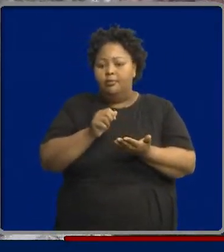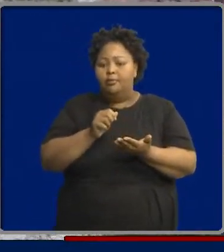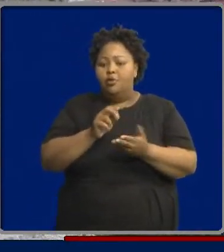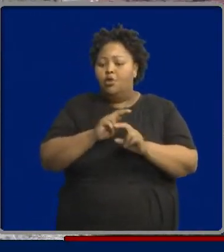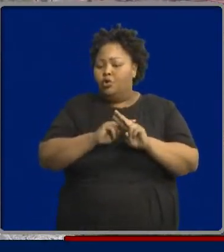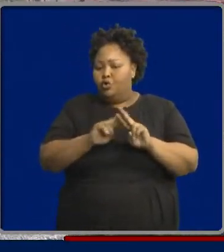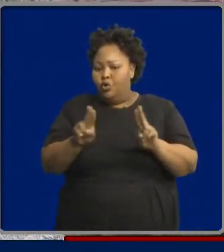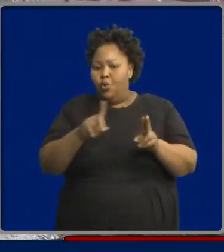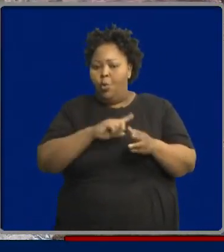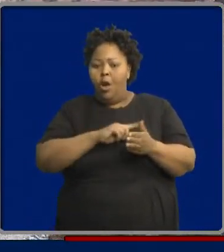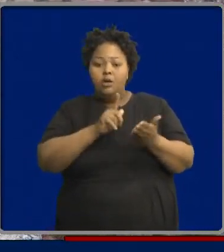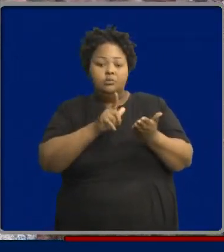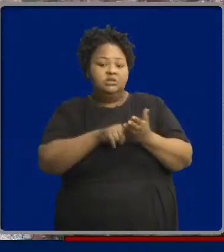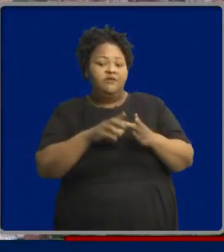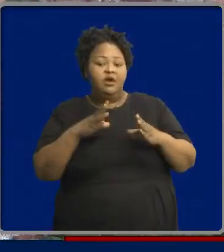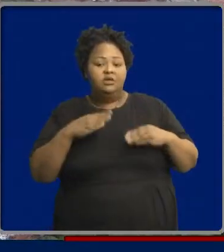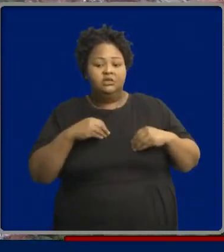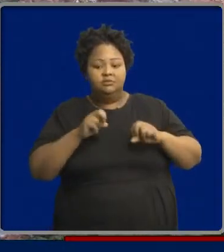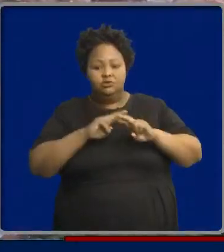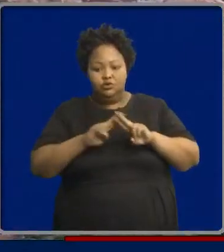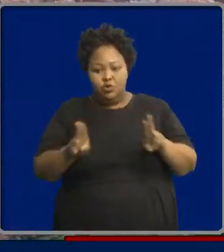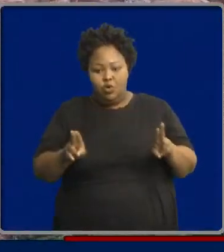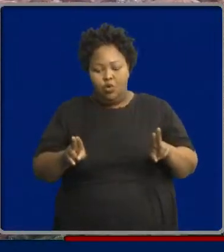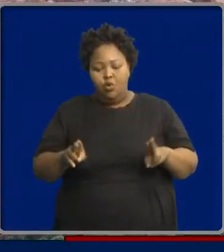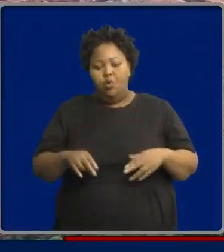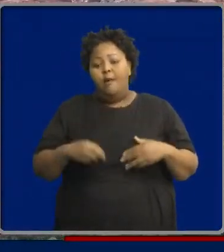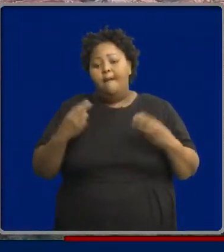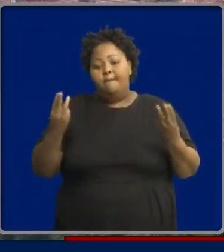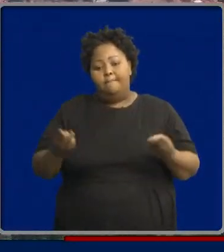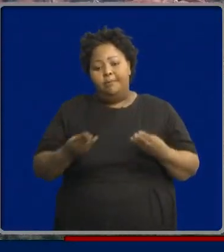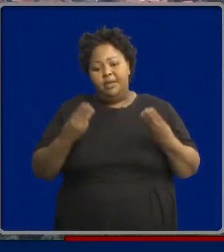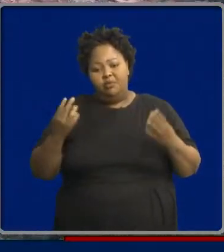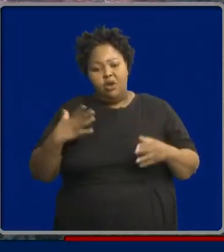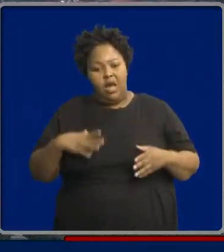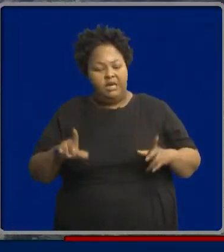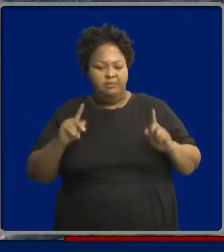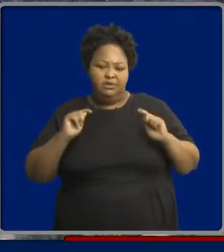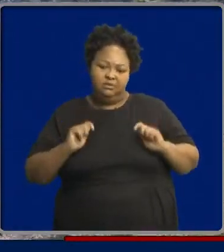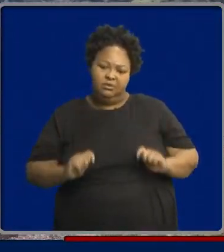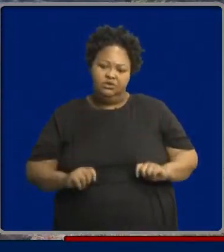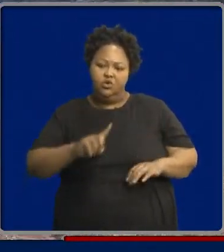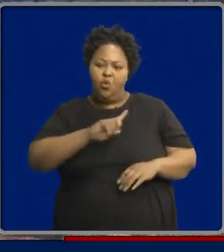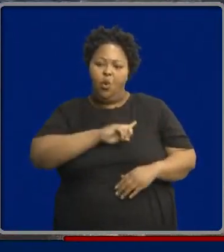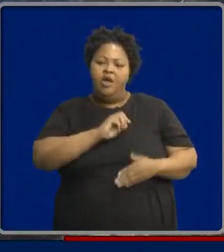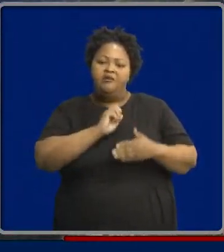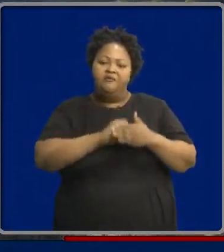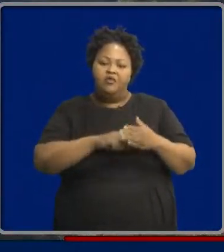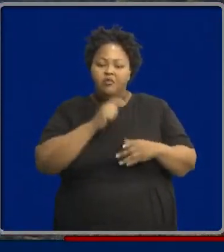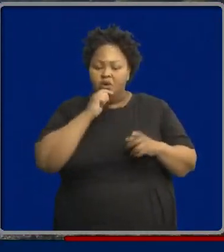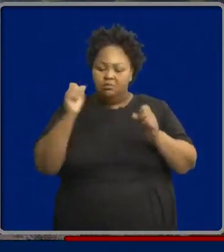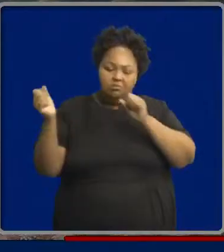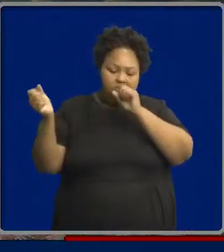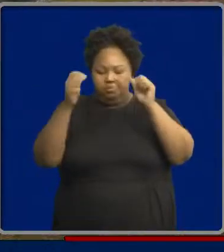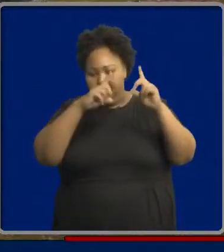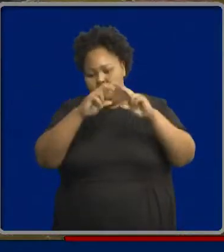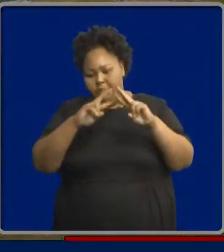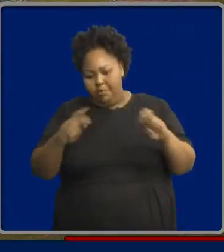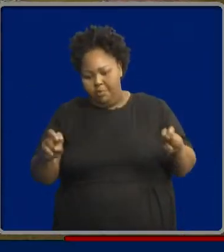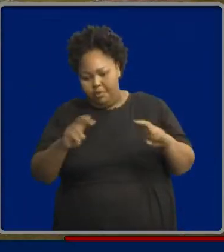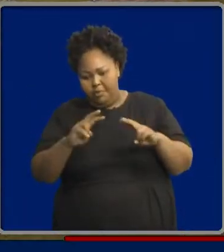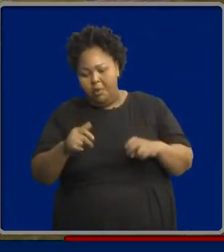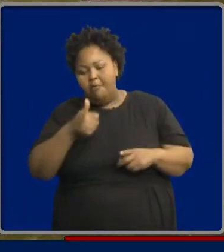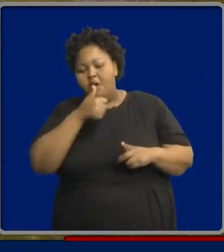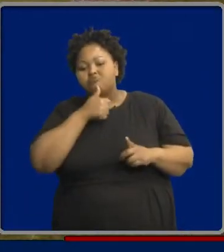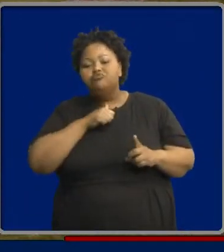of others since it has been a long day. The search and investigation is still ongoing.